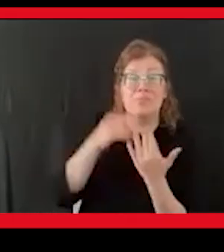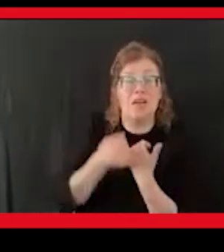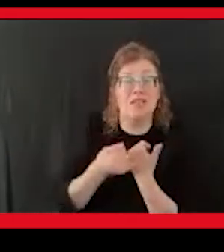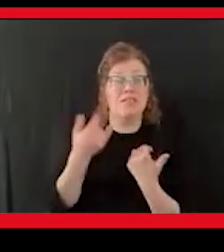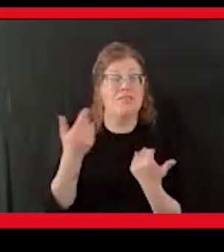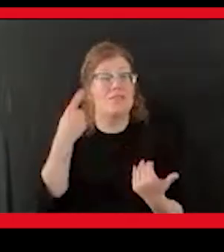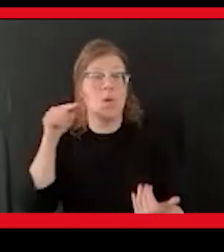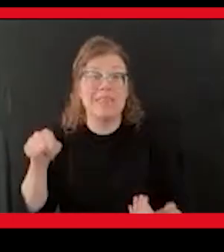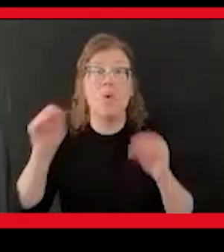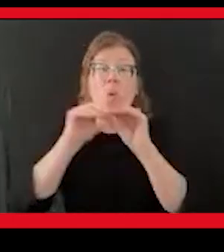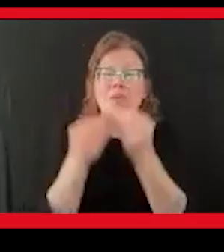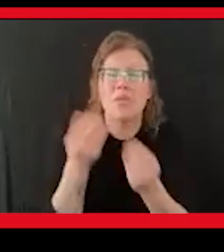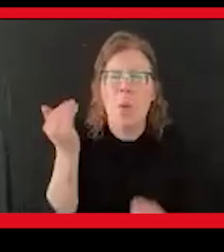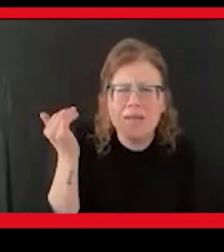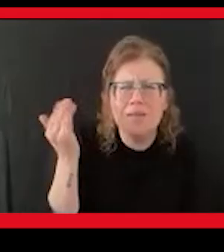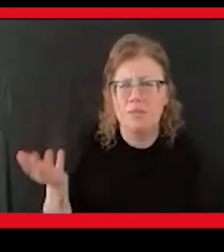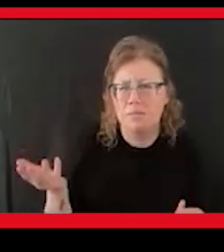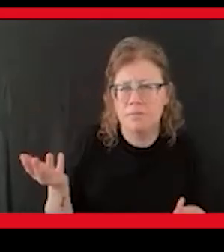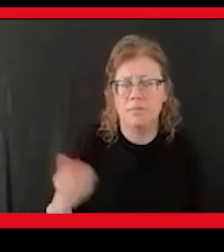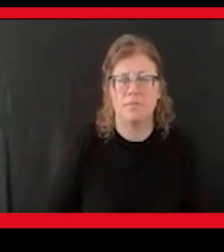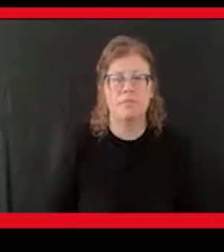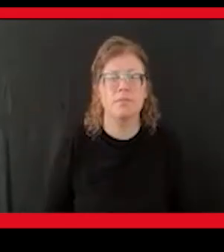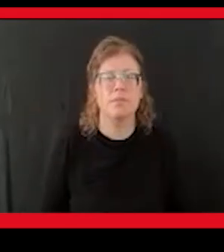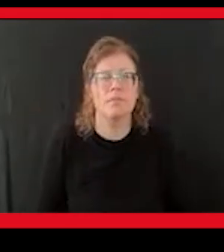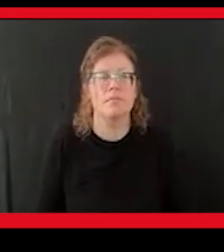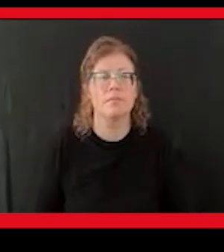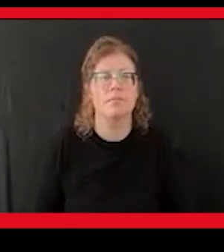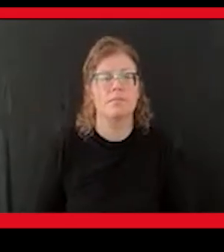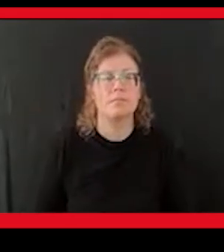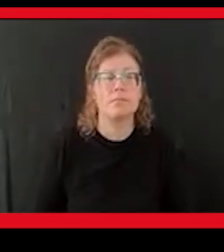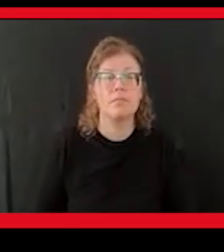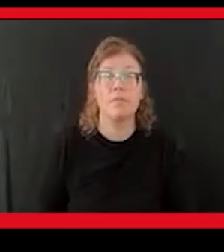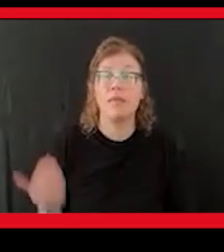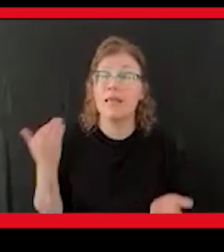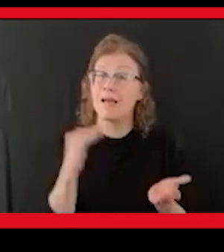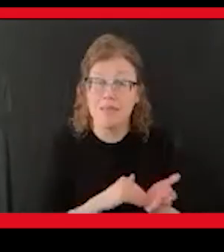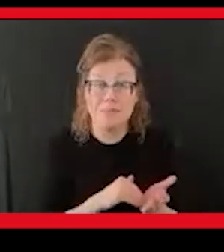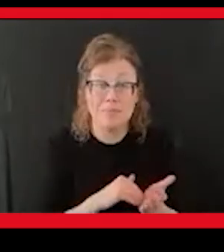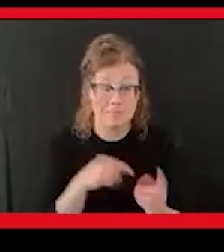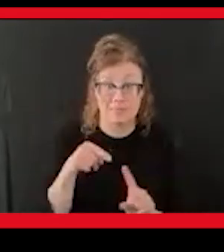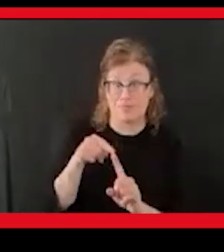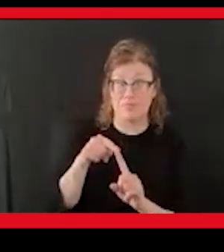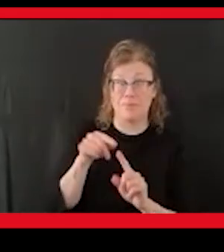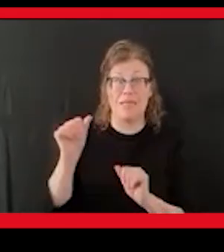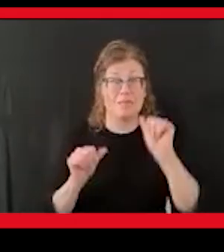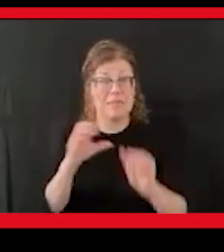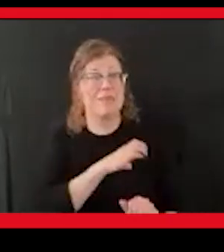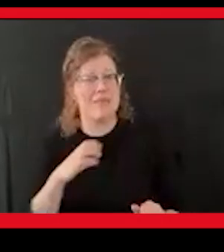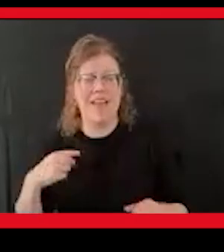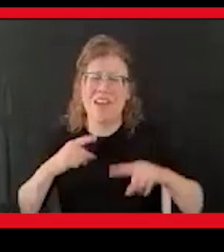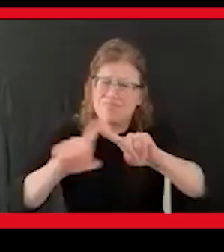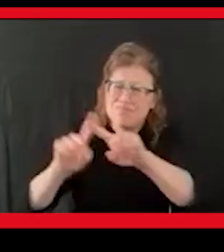Again, the assessment committee is multidisciplinary, so make sure to explain as you would